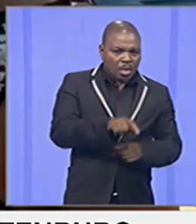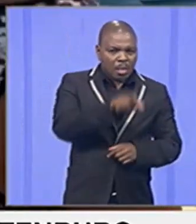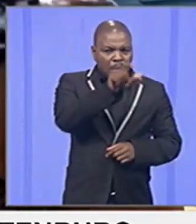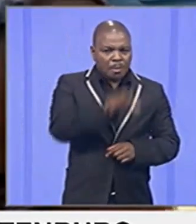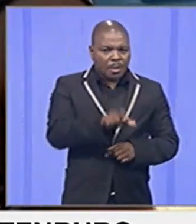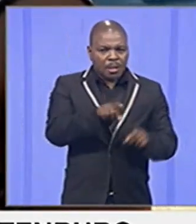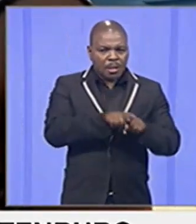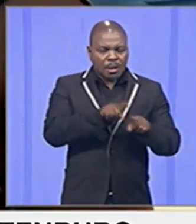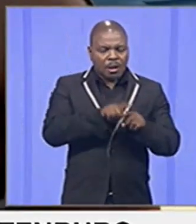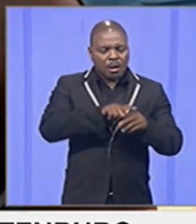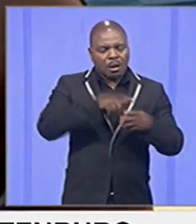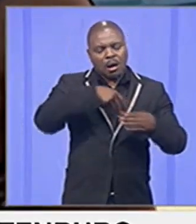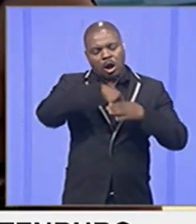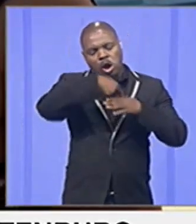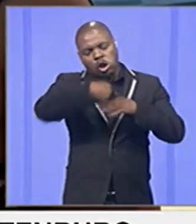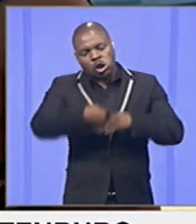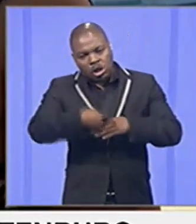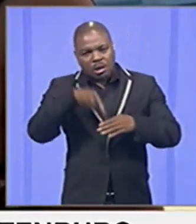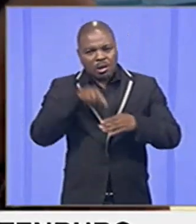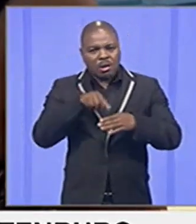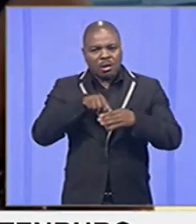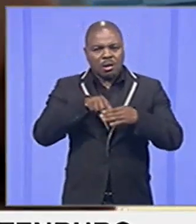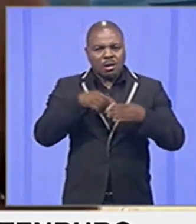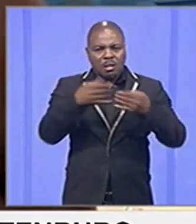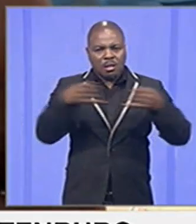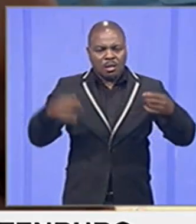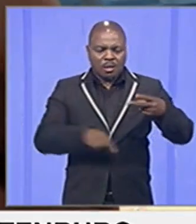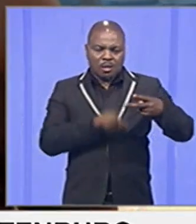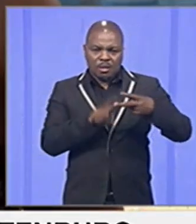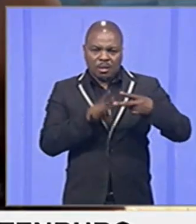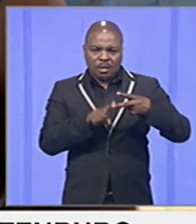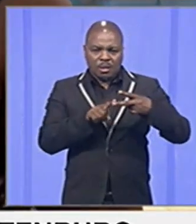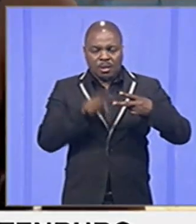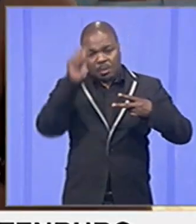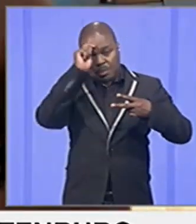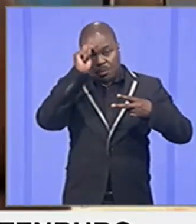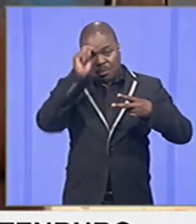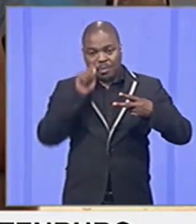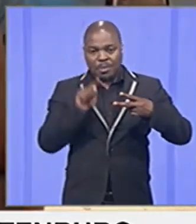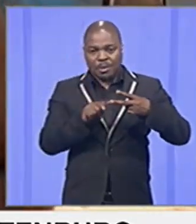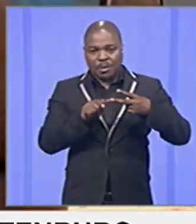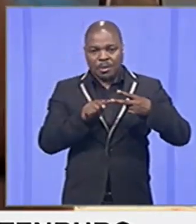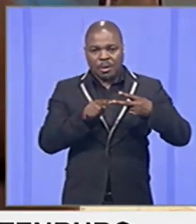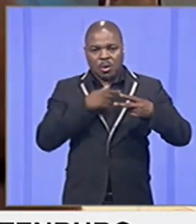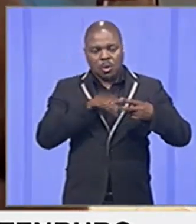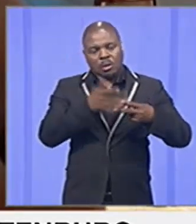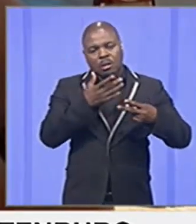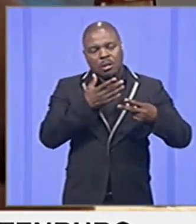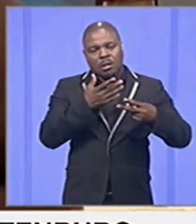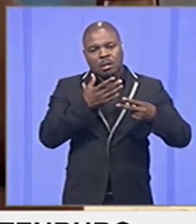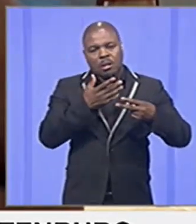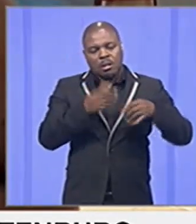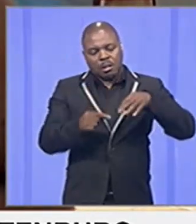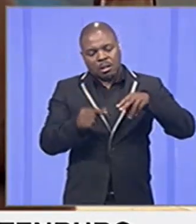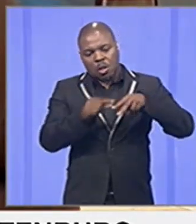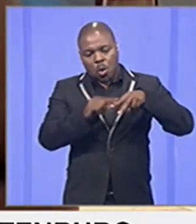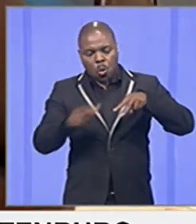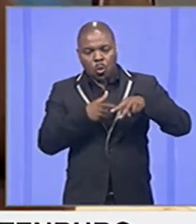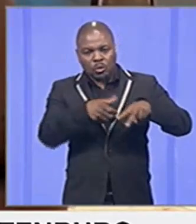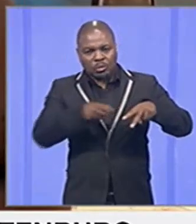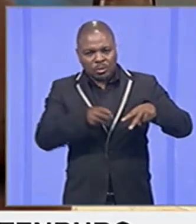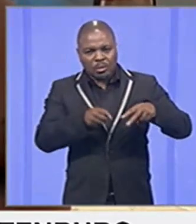ka mokotla yana wa bobedi ana ke wa moshimane ana mo tshwere loto o wa bora go bena mo